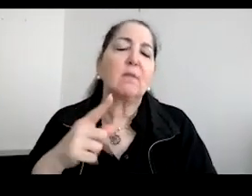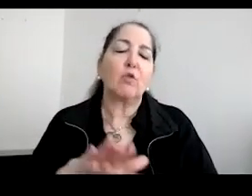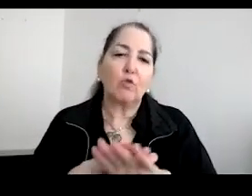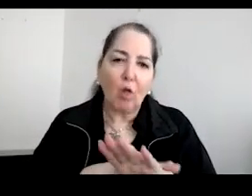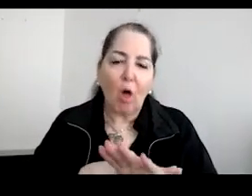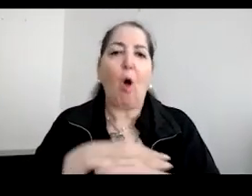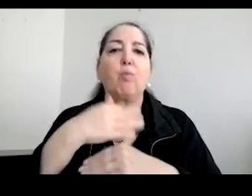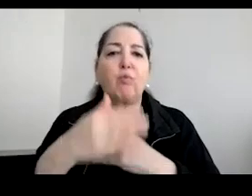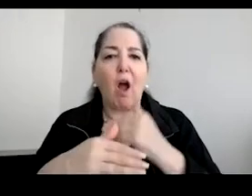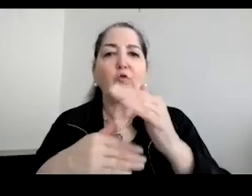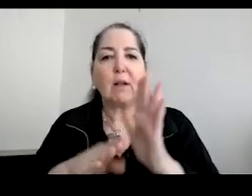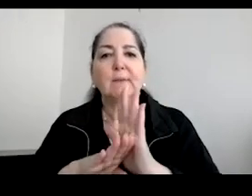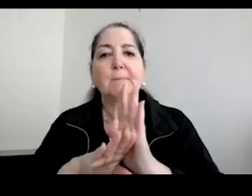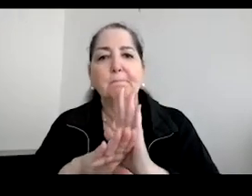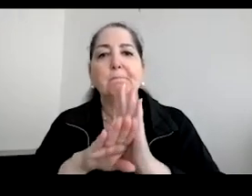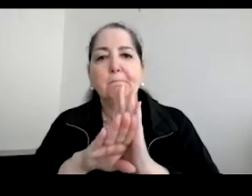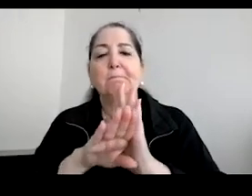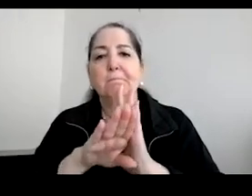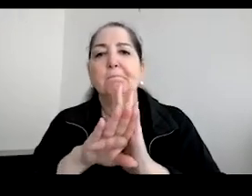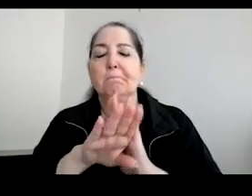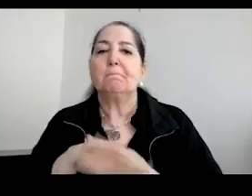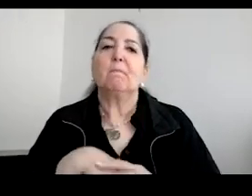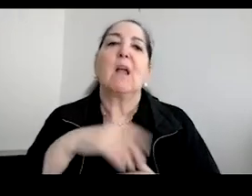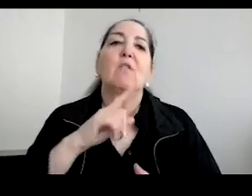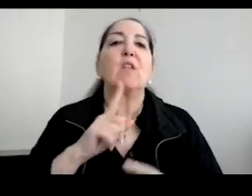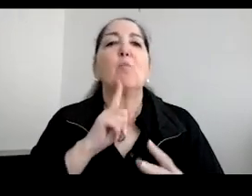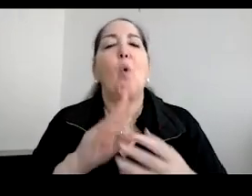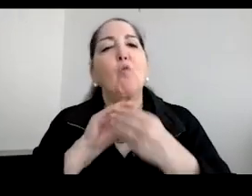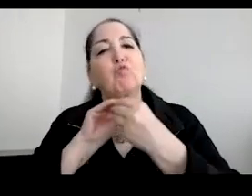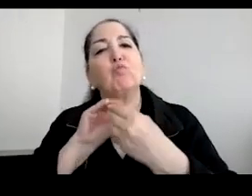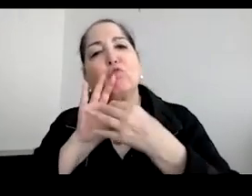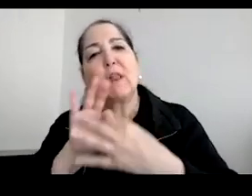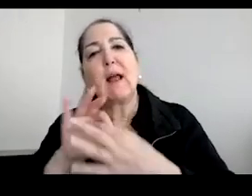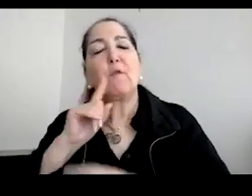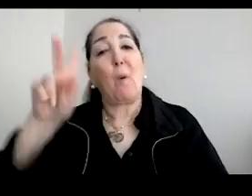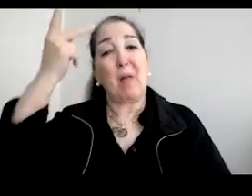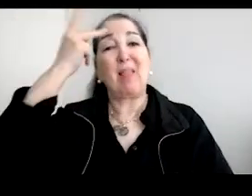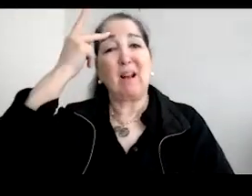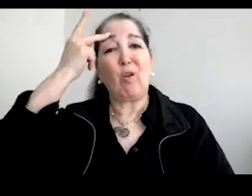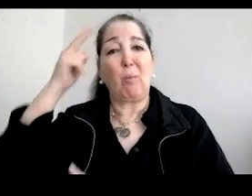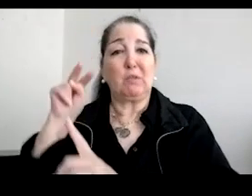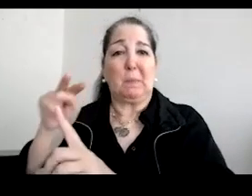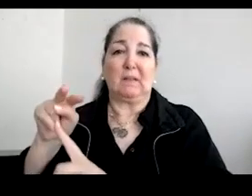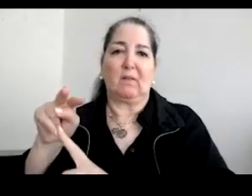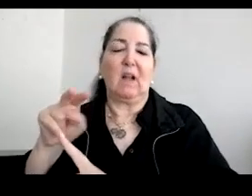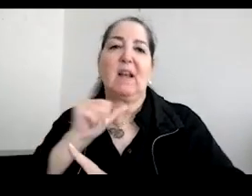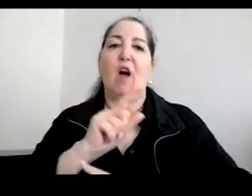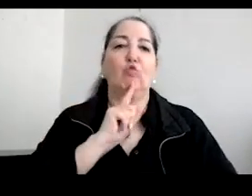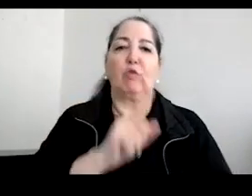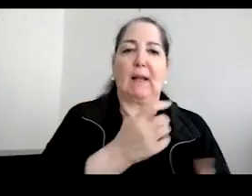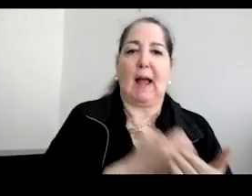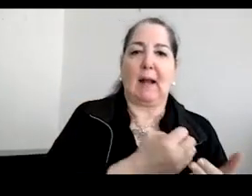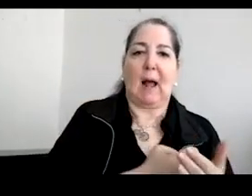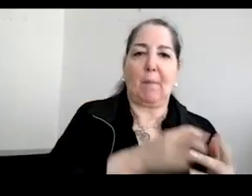litigated more in the political sphere than in the idea sphere, I'm afraid. And I'm sure that there are going to